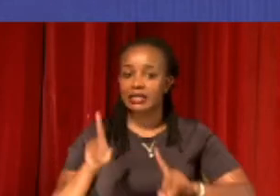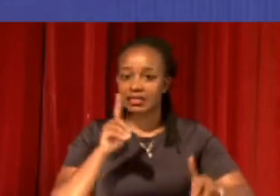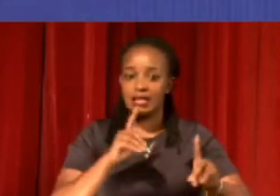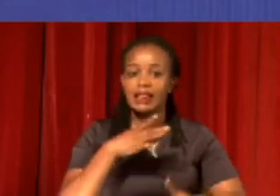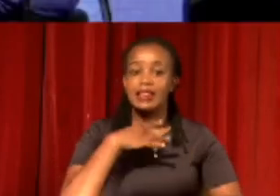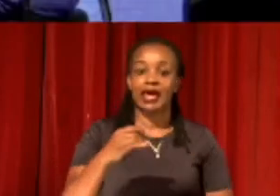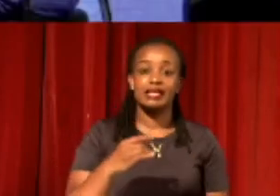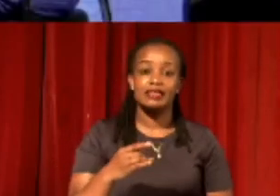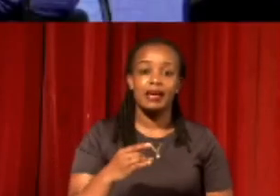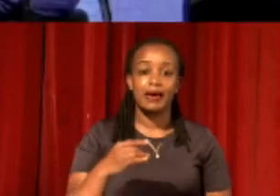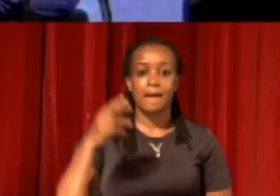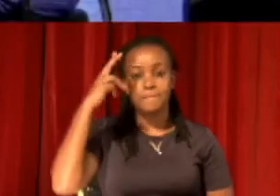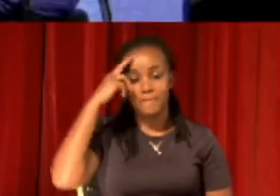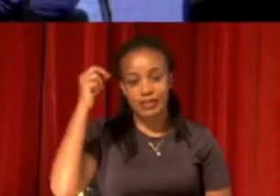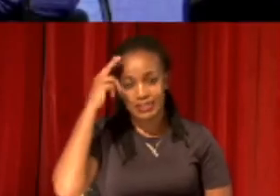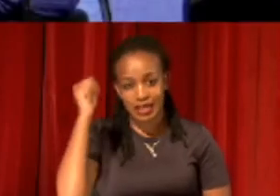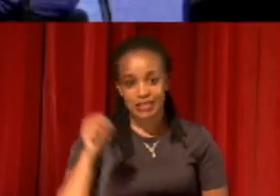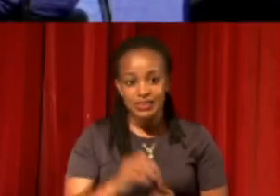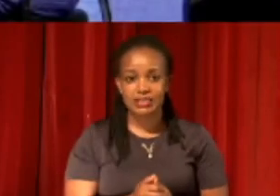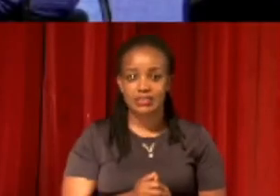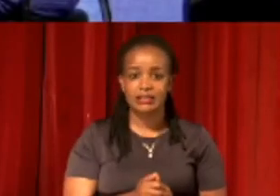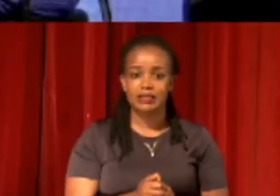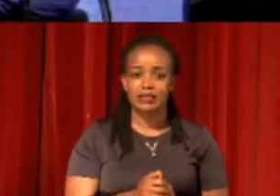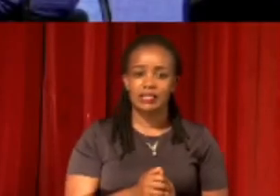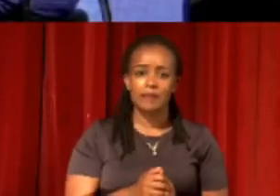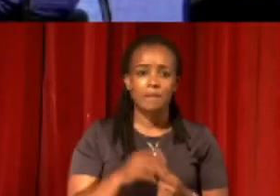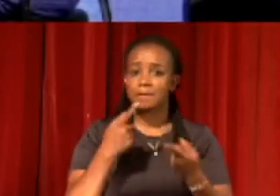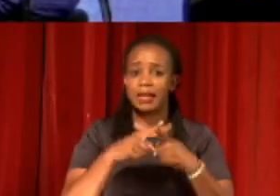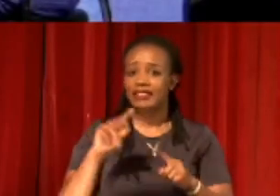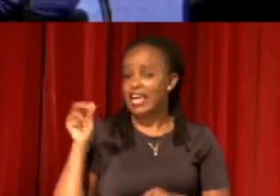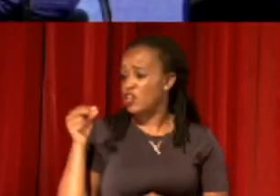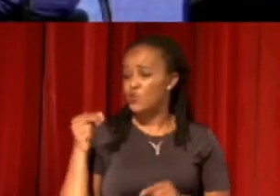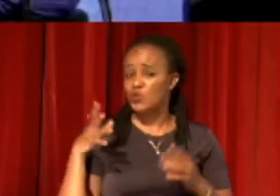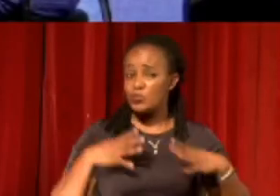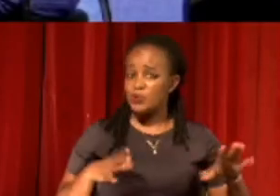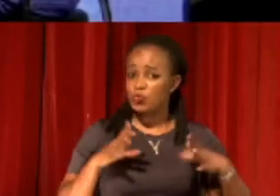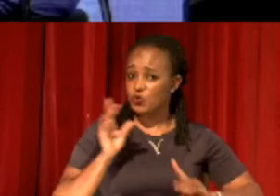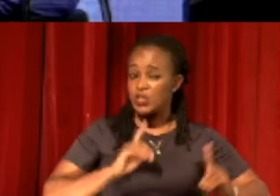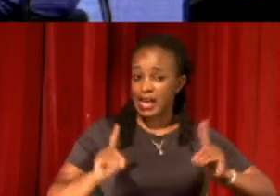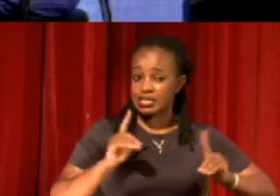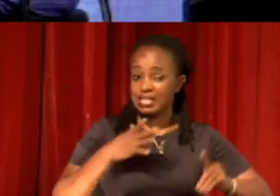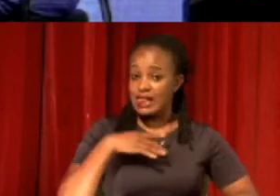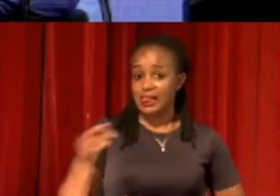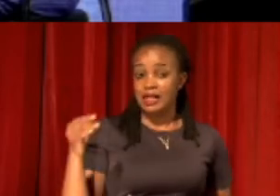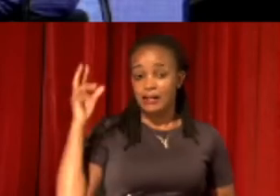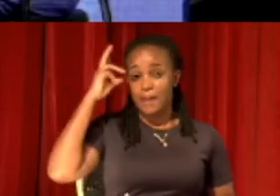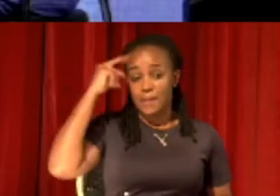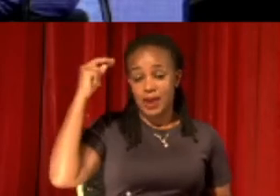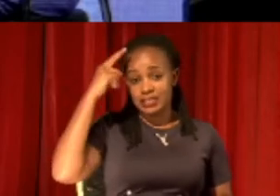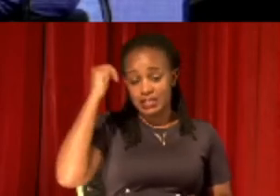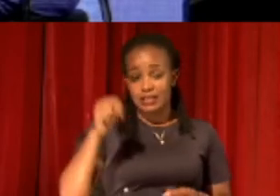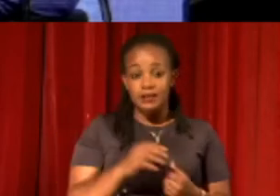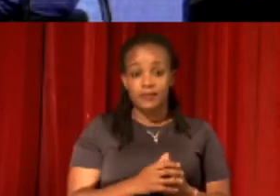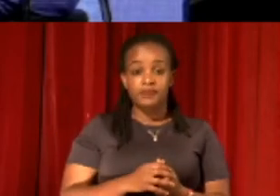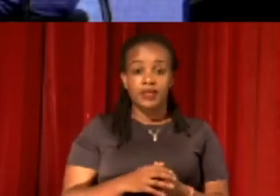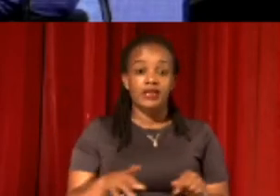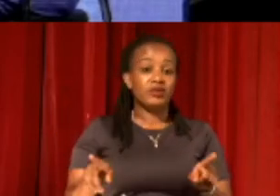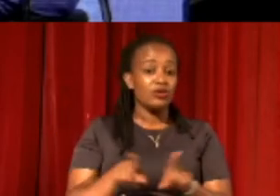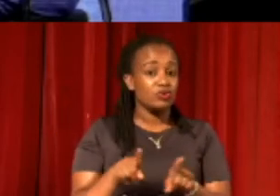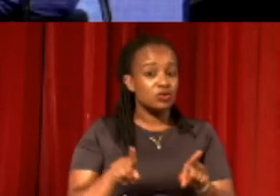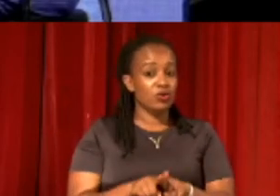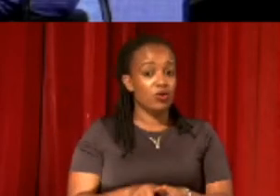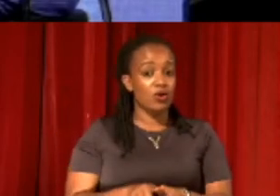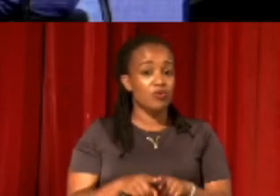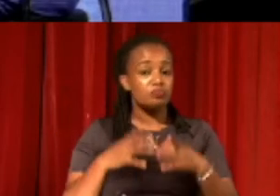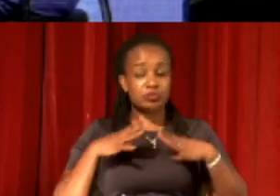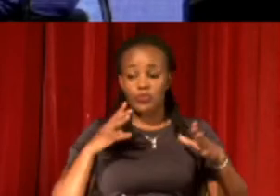I've of it. Always, they're creatives. I've always thought they were Maasais. They're creatives. They're creatives. Yeah. All right? Yeah. And even the Rewats, people thought